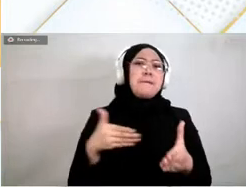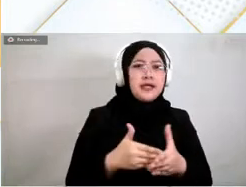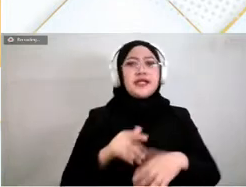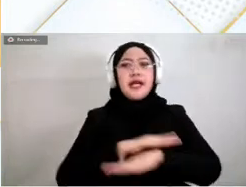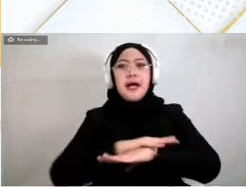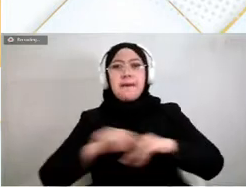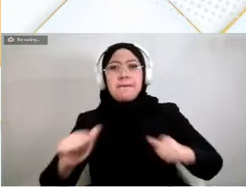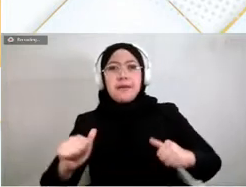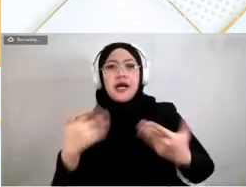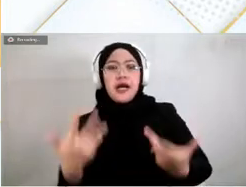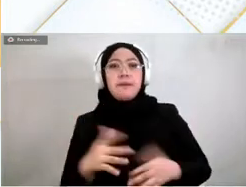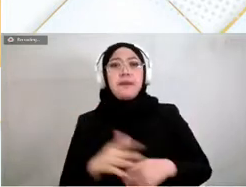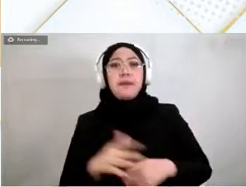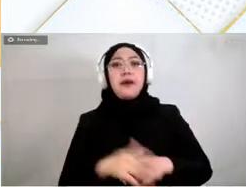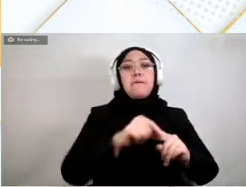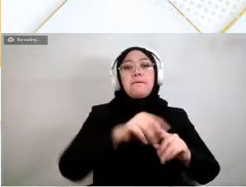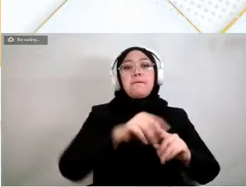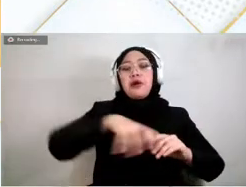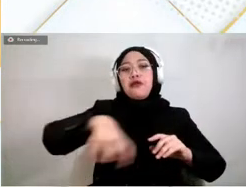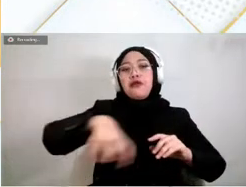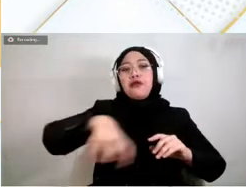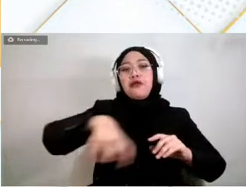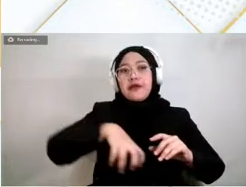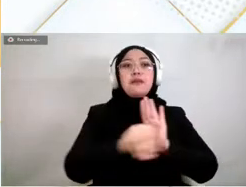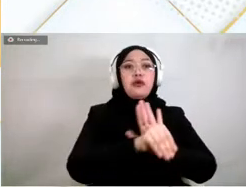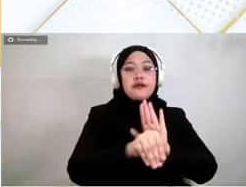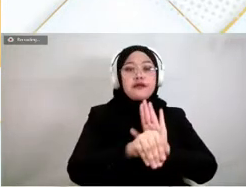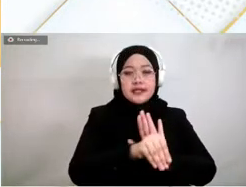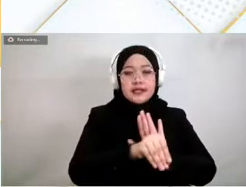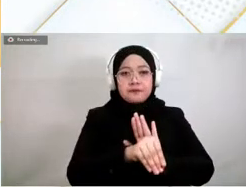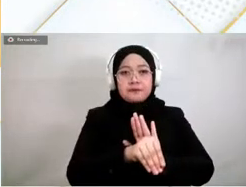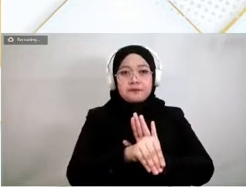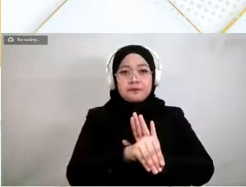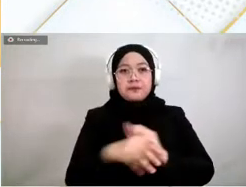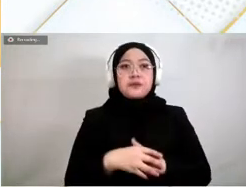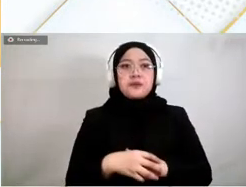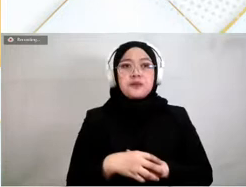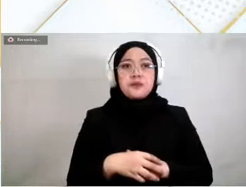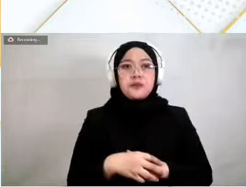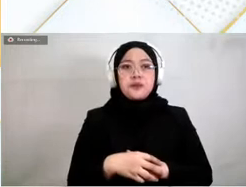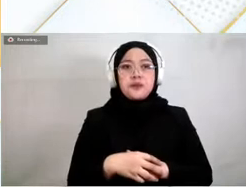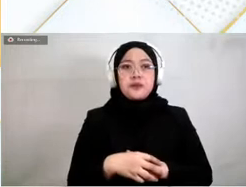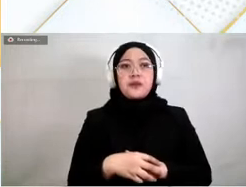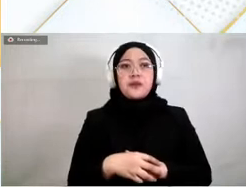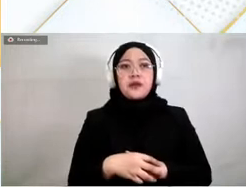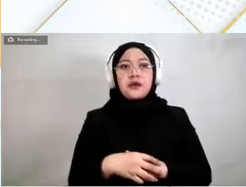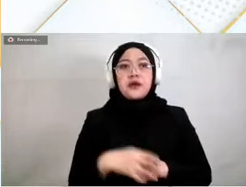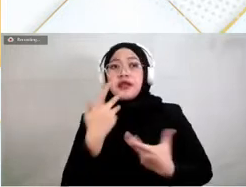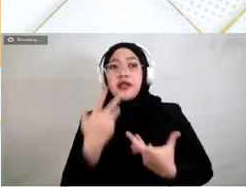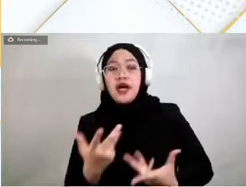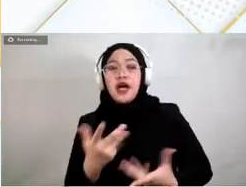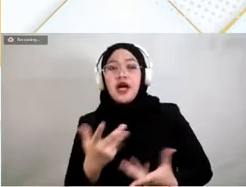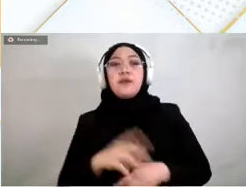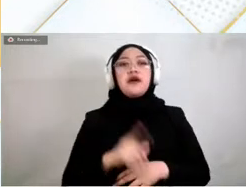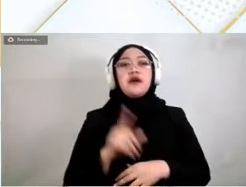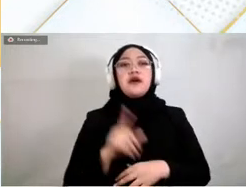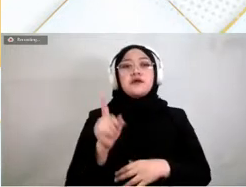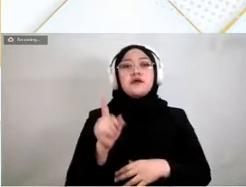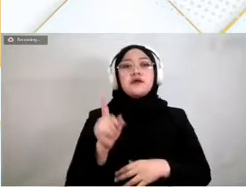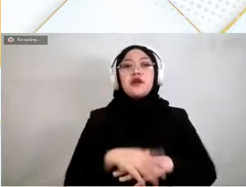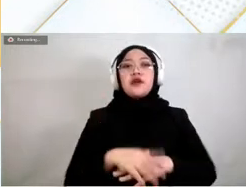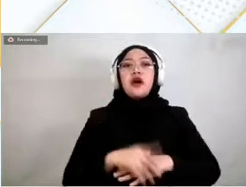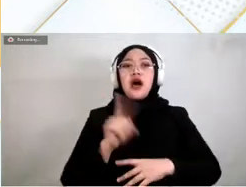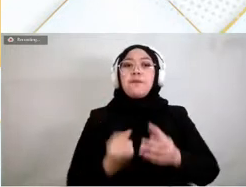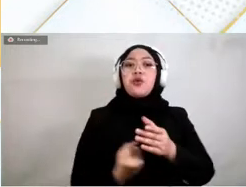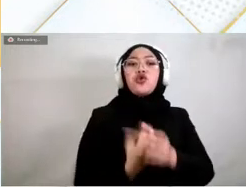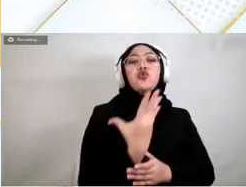overshadow Papua Province and West Papua Province, the two provinces remain stable and enjoy a significant growth